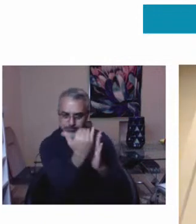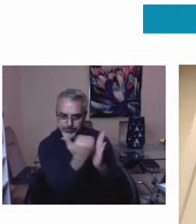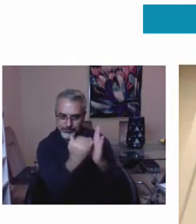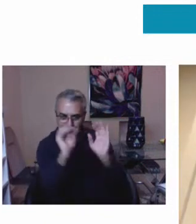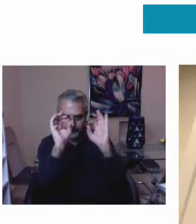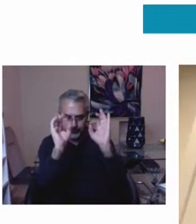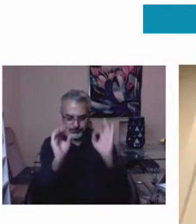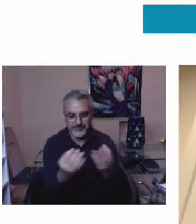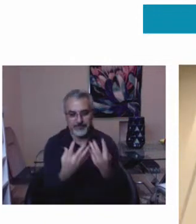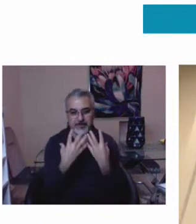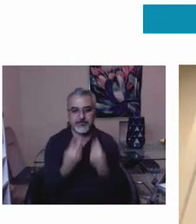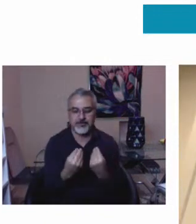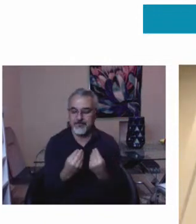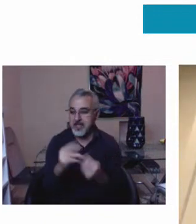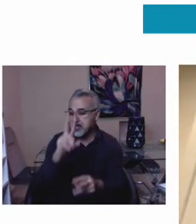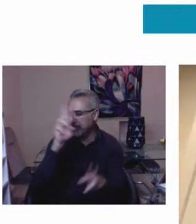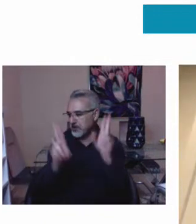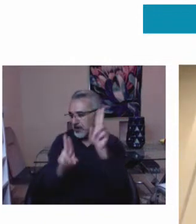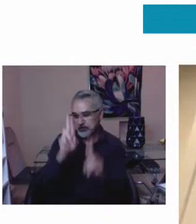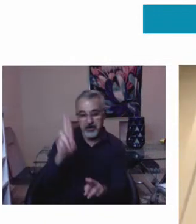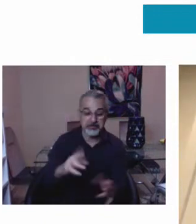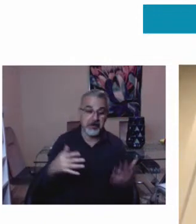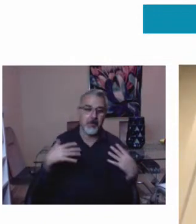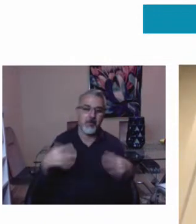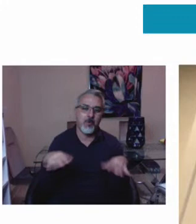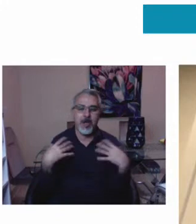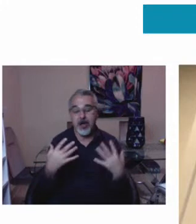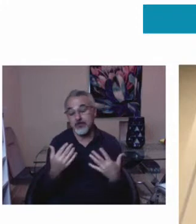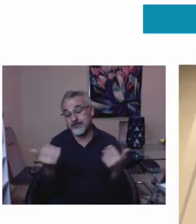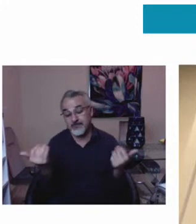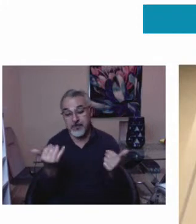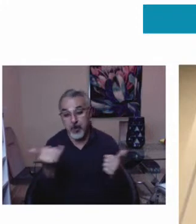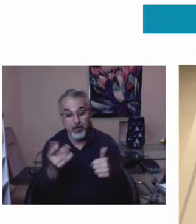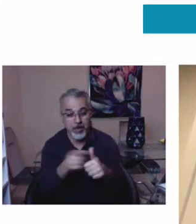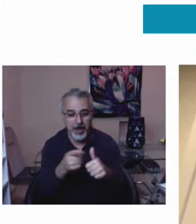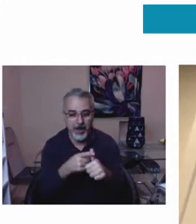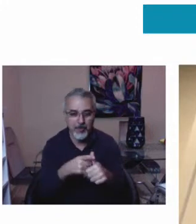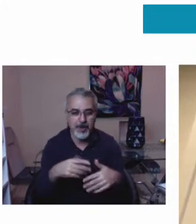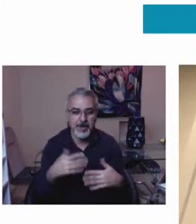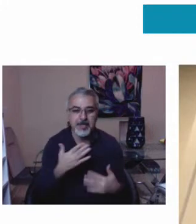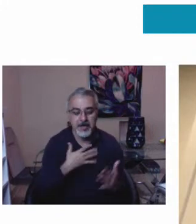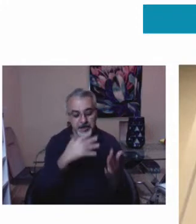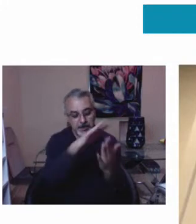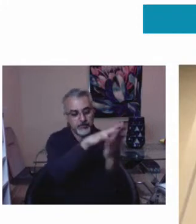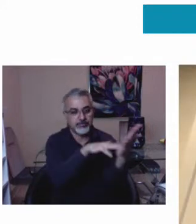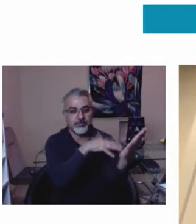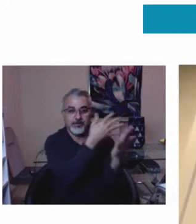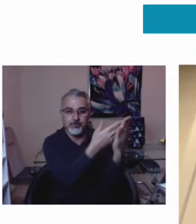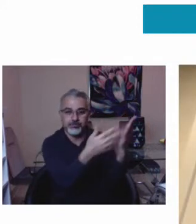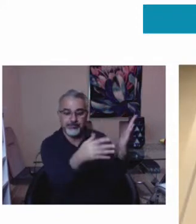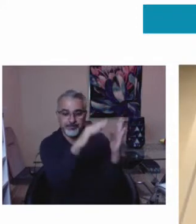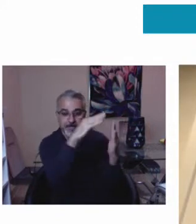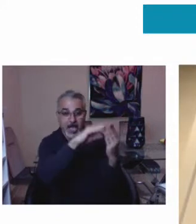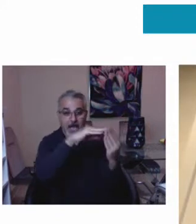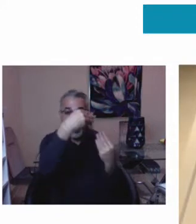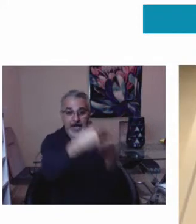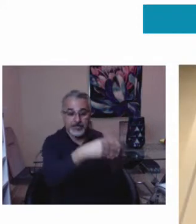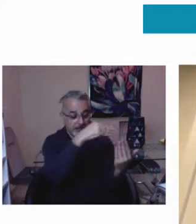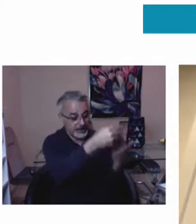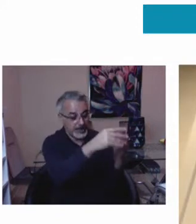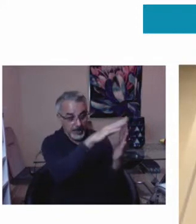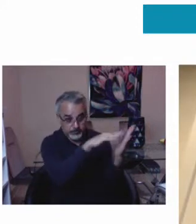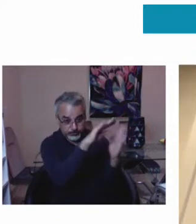financing is really central to the YPS agenda and to ensuring the inclusion of young people in peace processes. But one of the